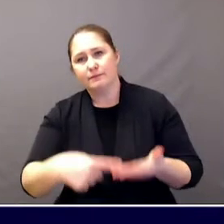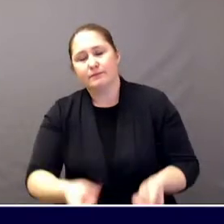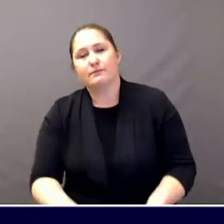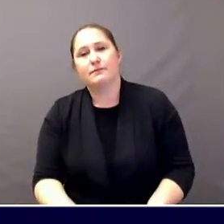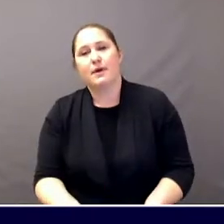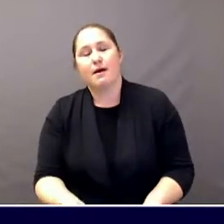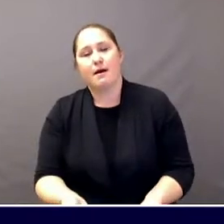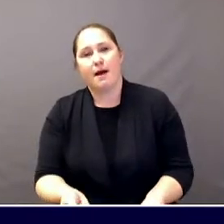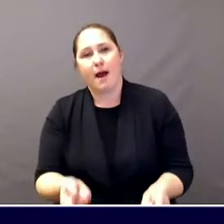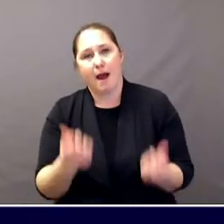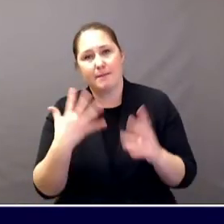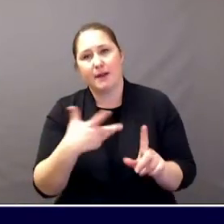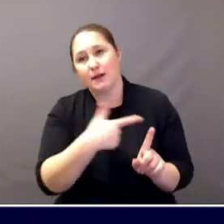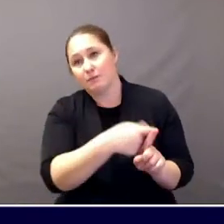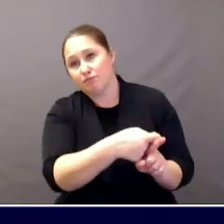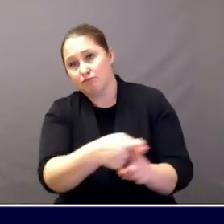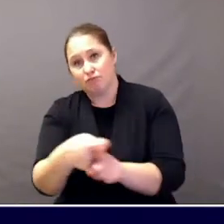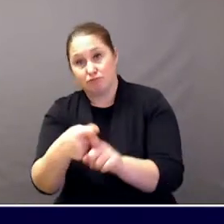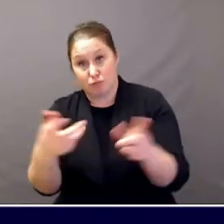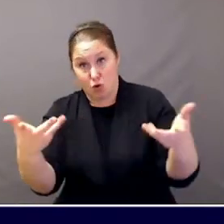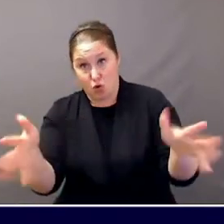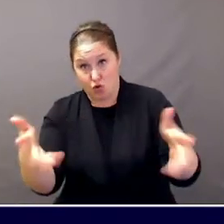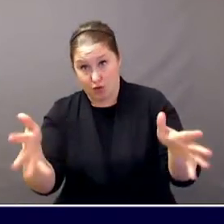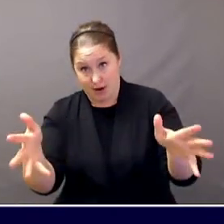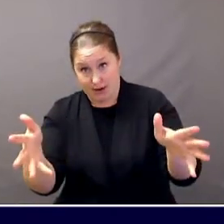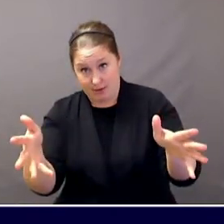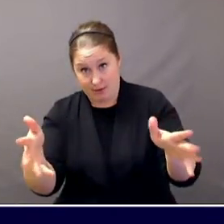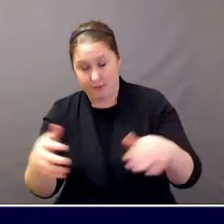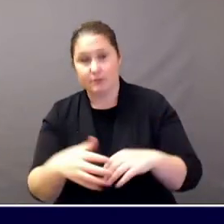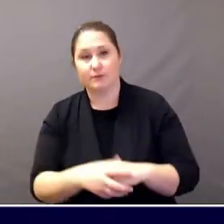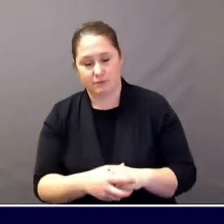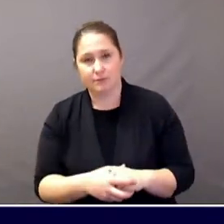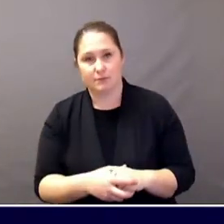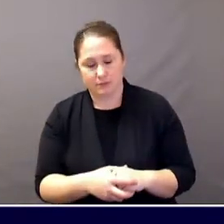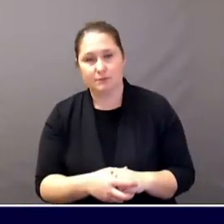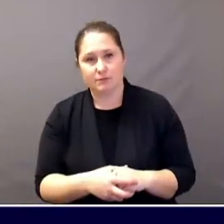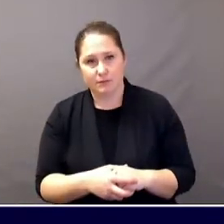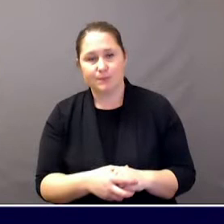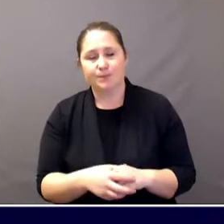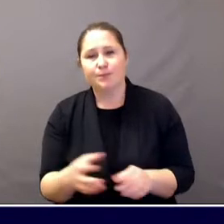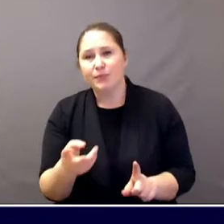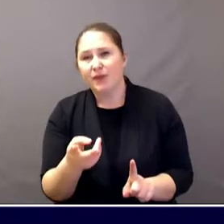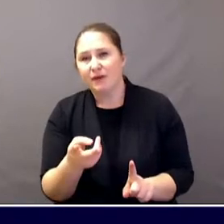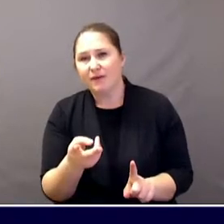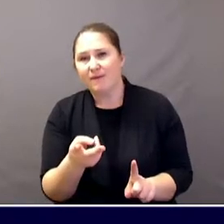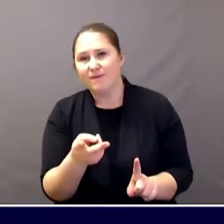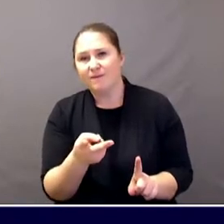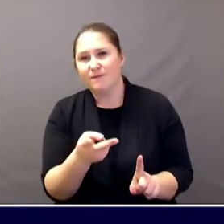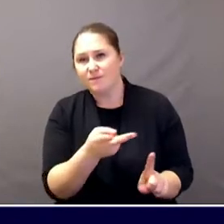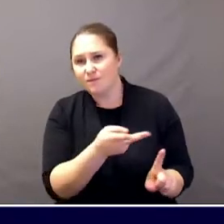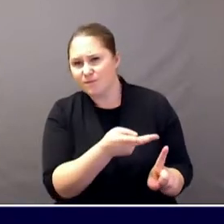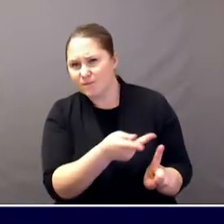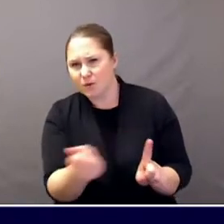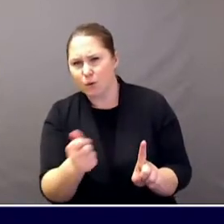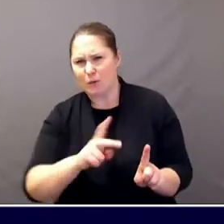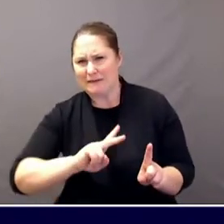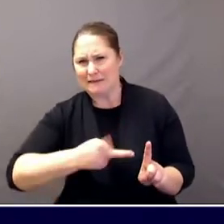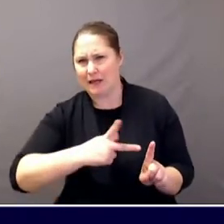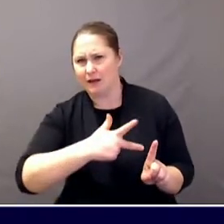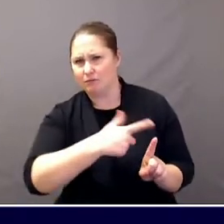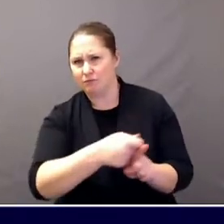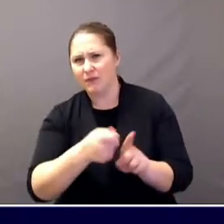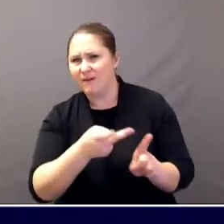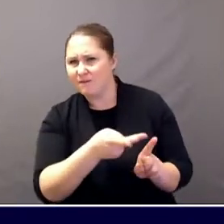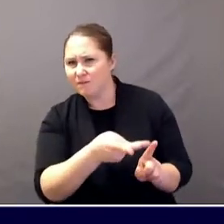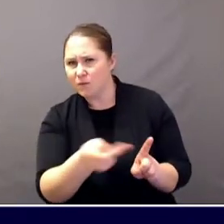you already administered, and there was a much smaller number of residents who received the second dose. Do you guys plan before